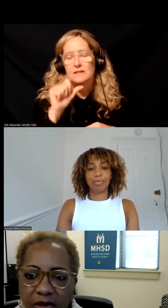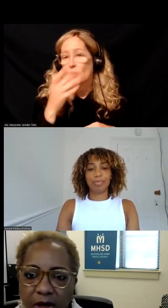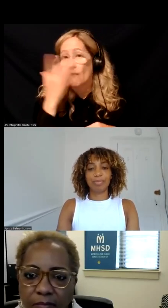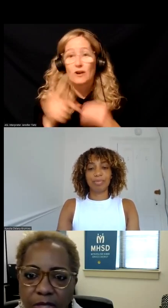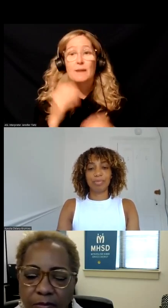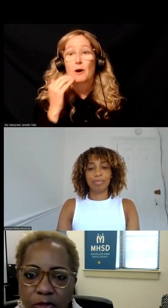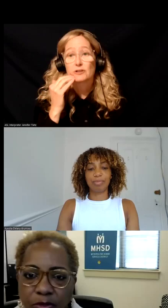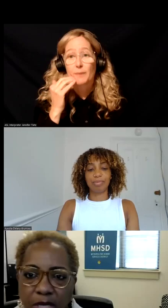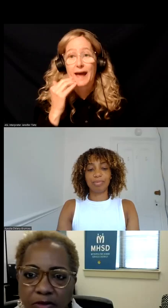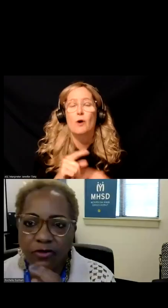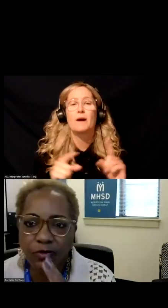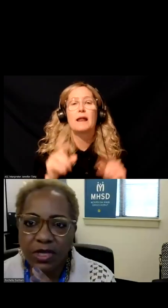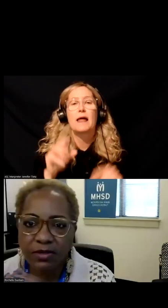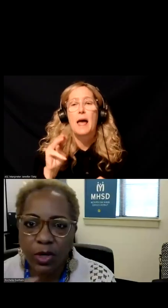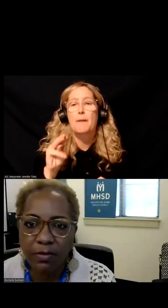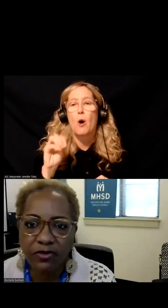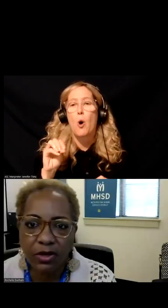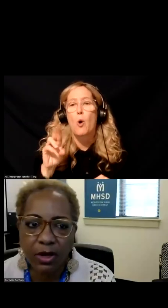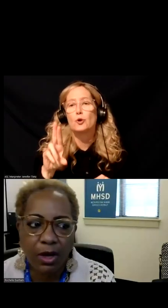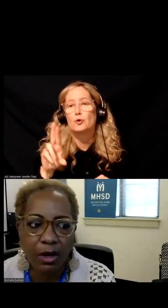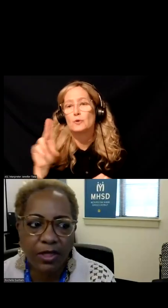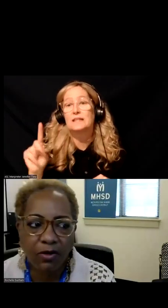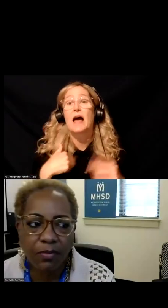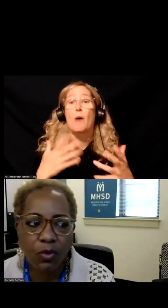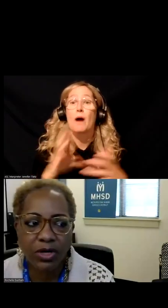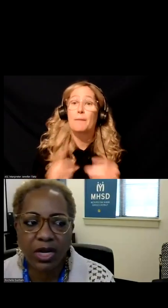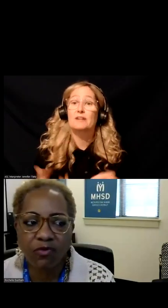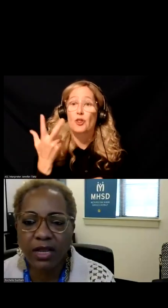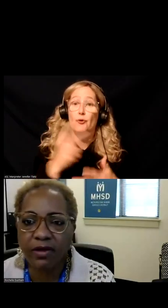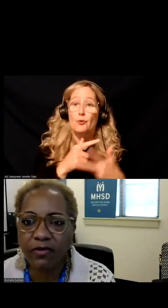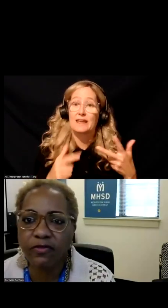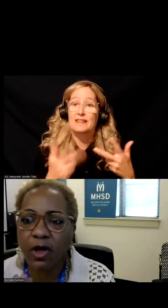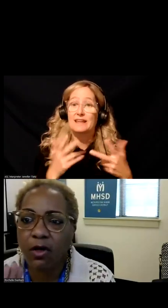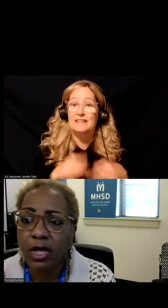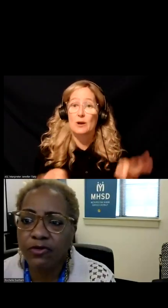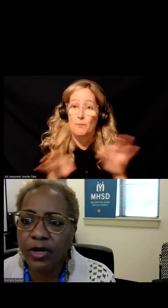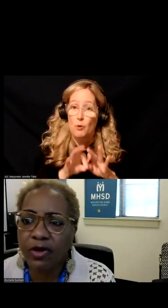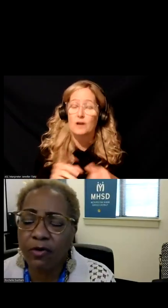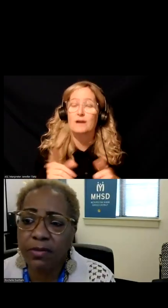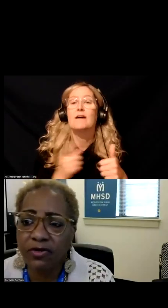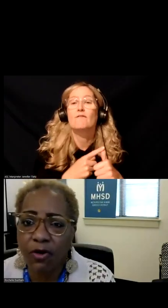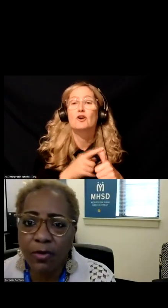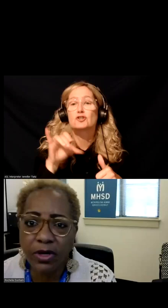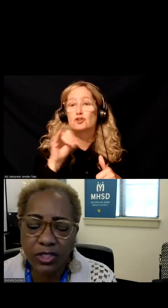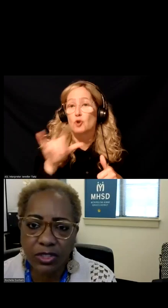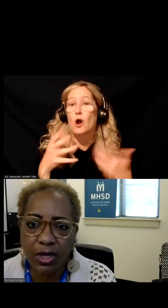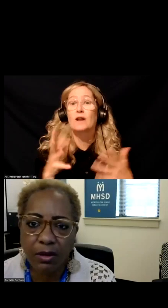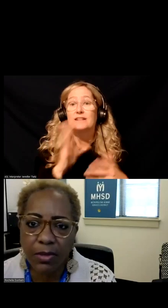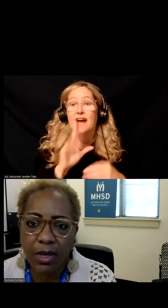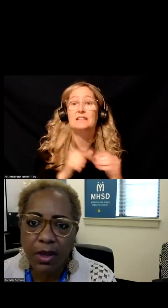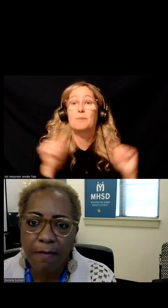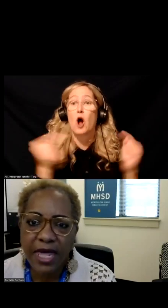context of MOUD, just three things I want to mention that are important and relevant. First of all, Joy has already mentioned harm